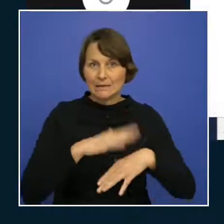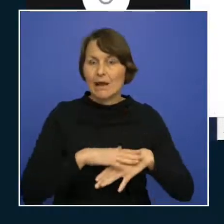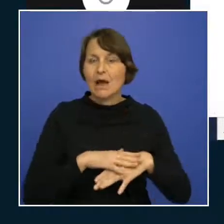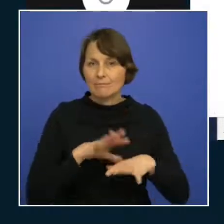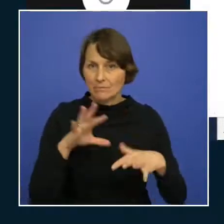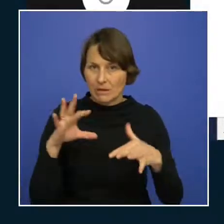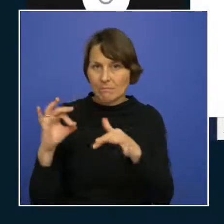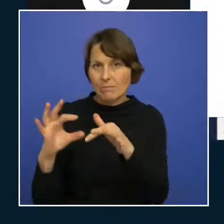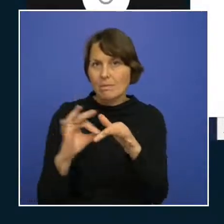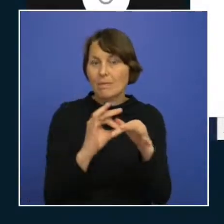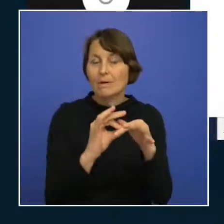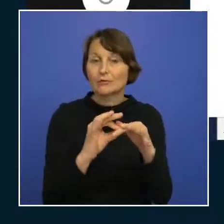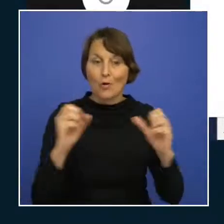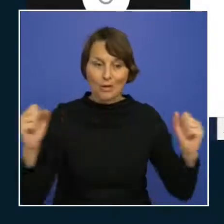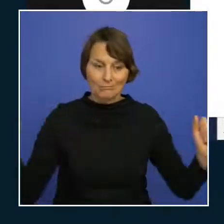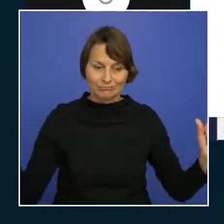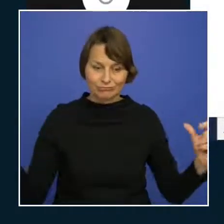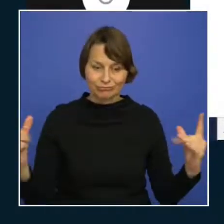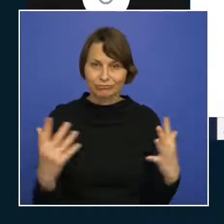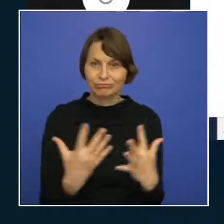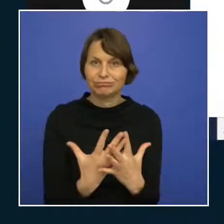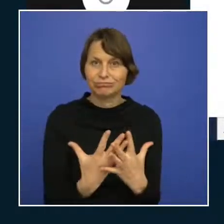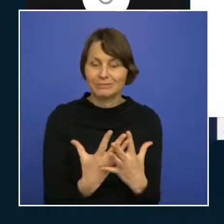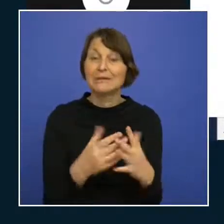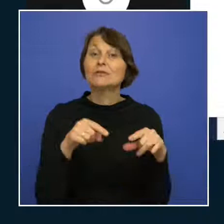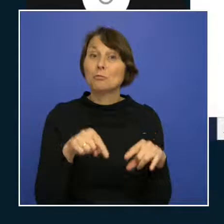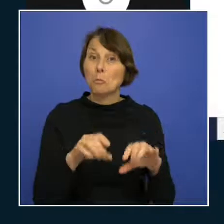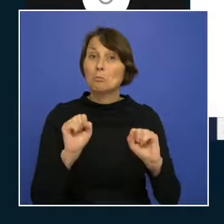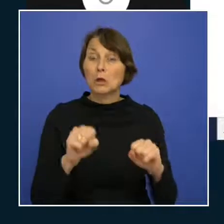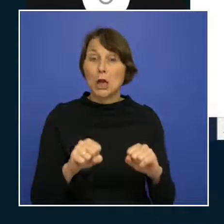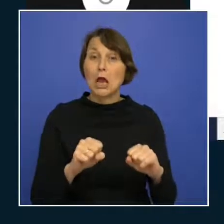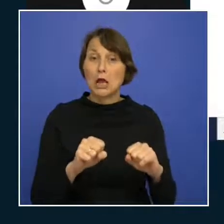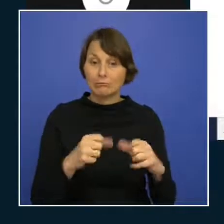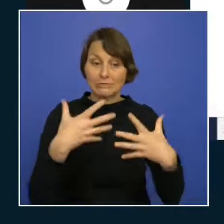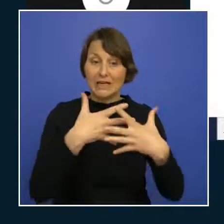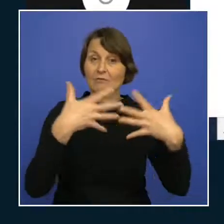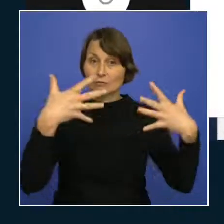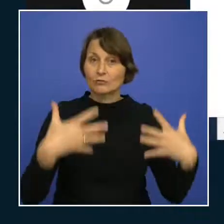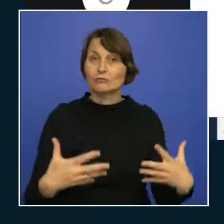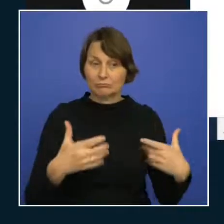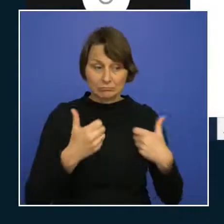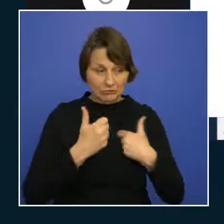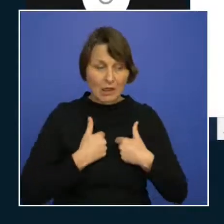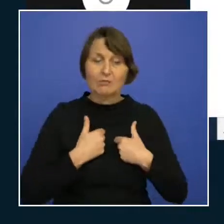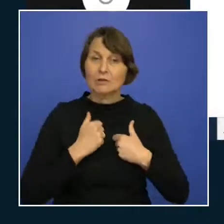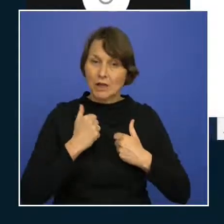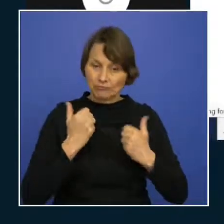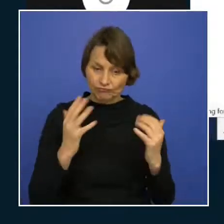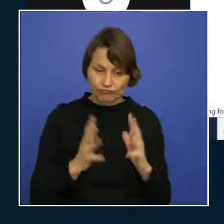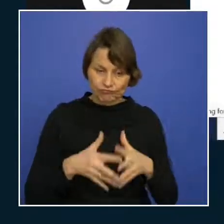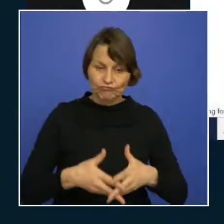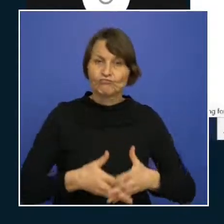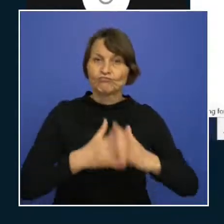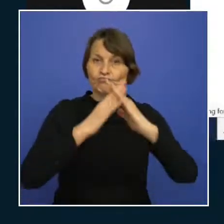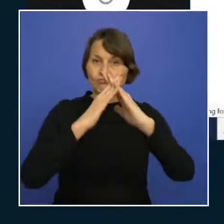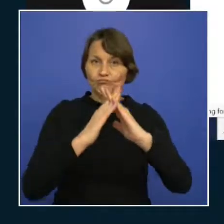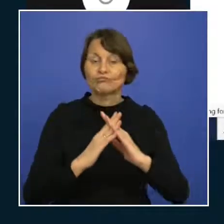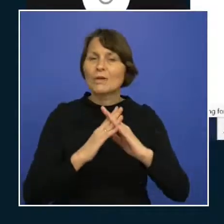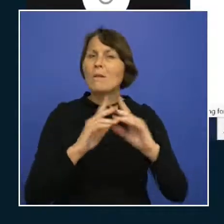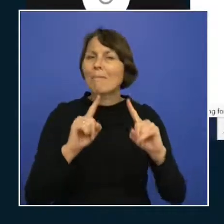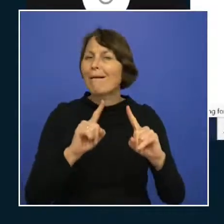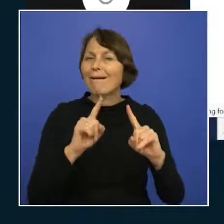together, we could obviously set up this infrastructure ourselves, or we could also, use a service that would give us some of